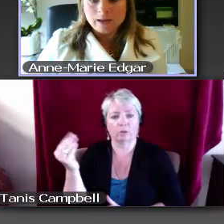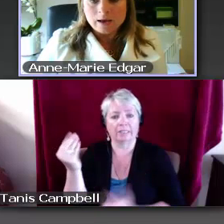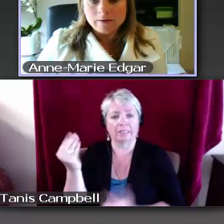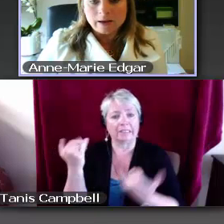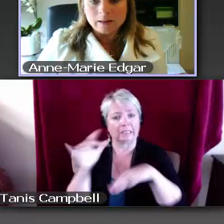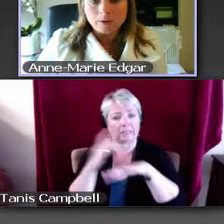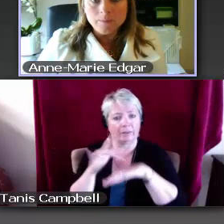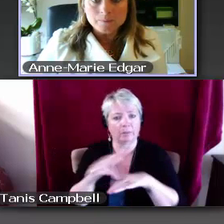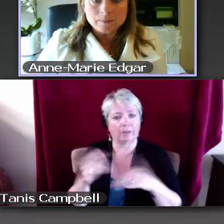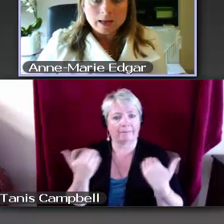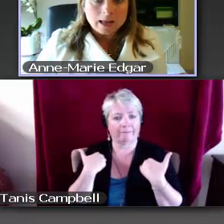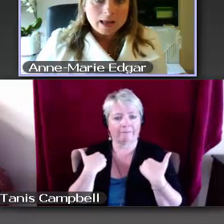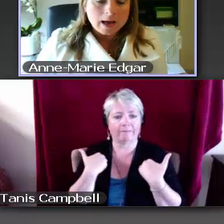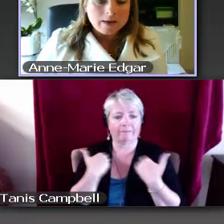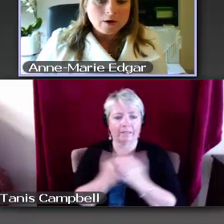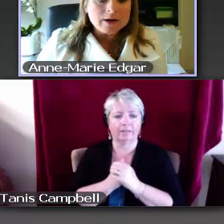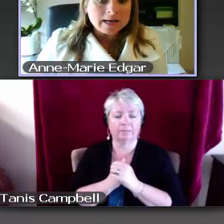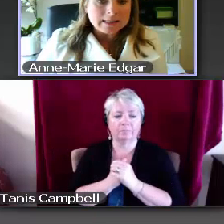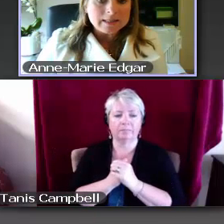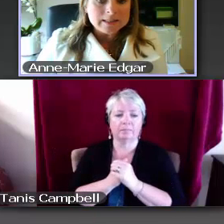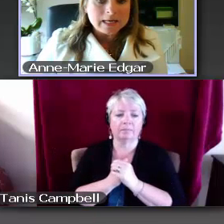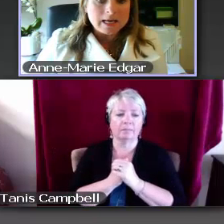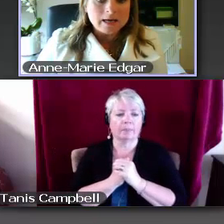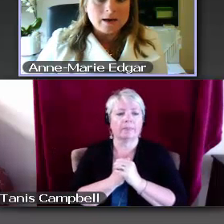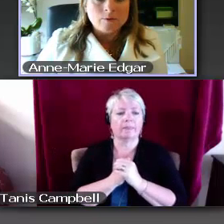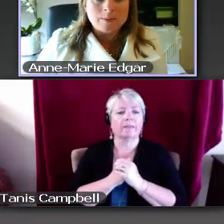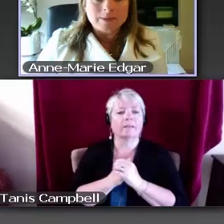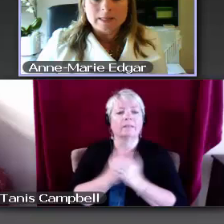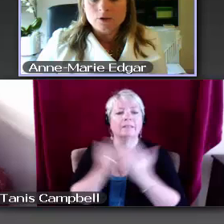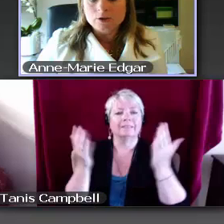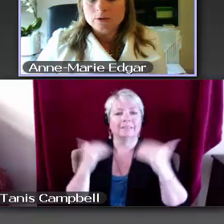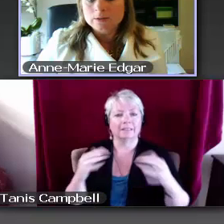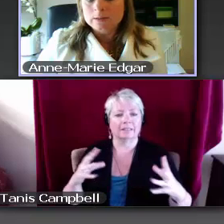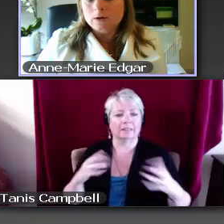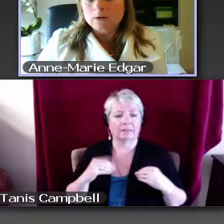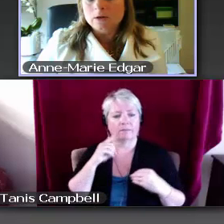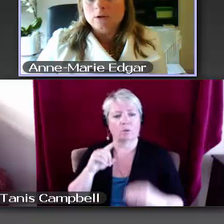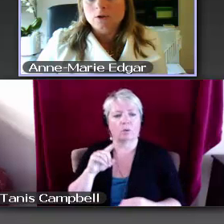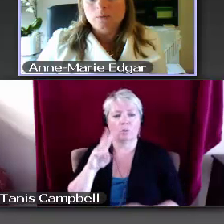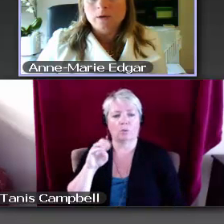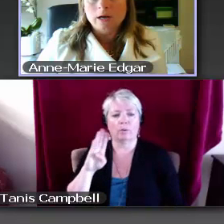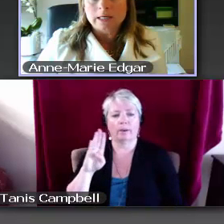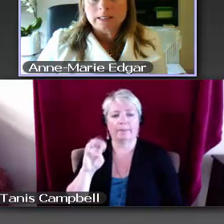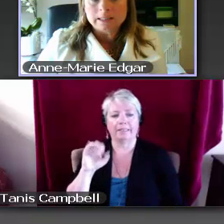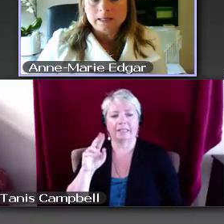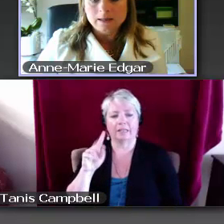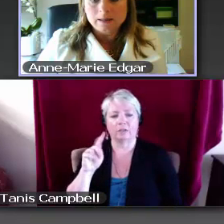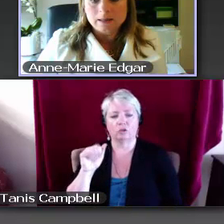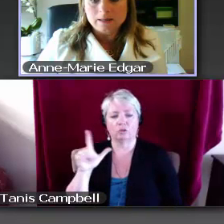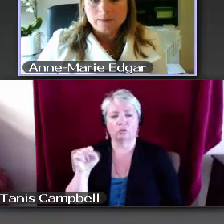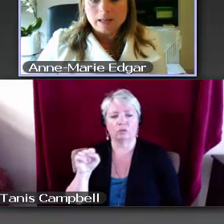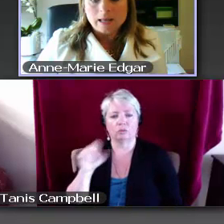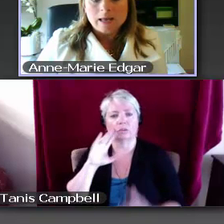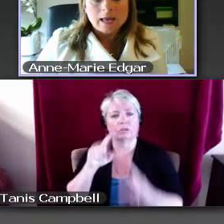there available. Our next intake of Web Essentials starts October